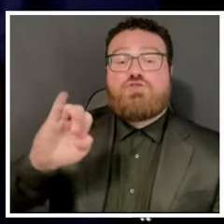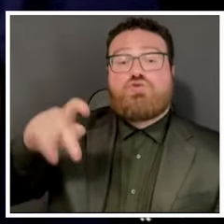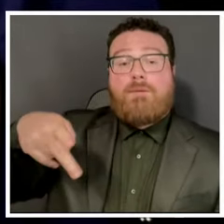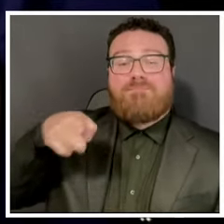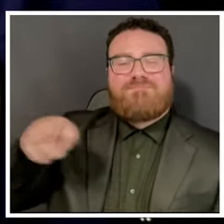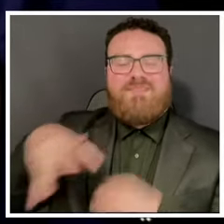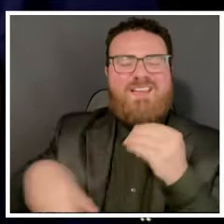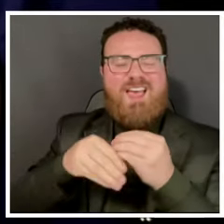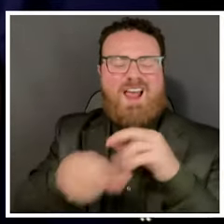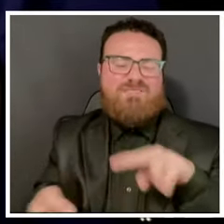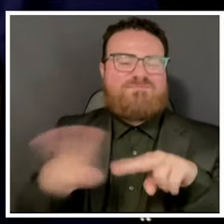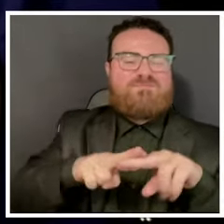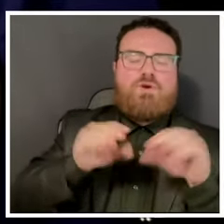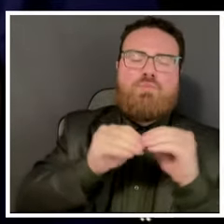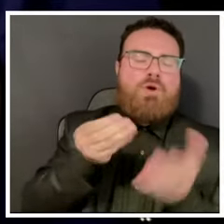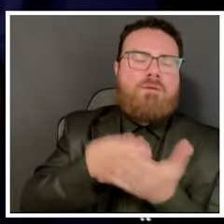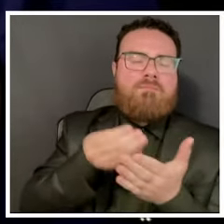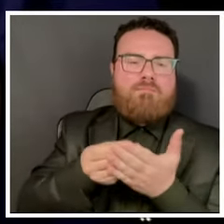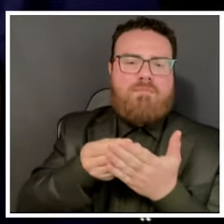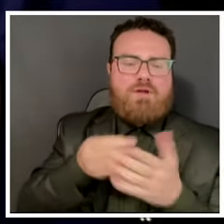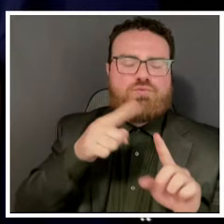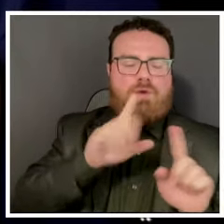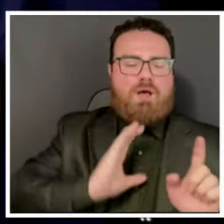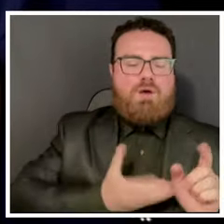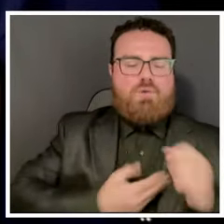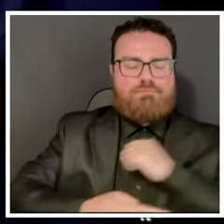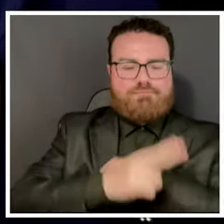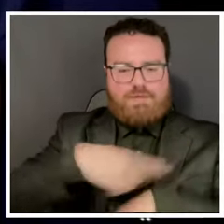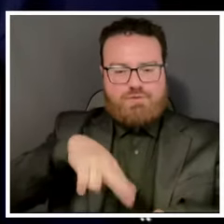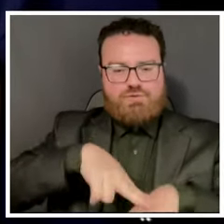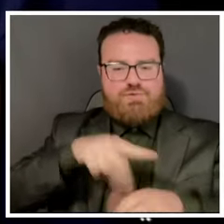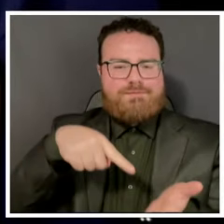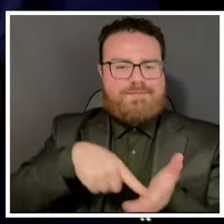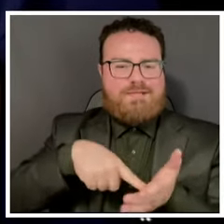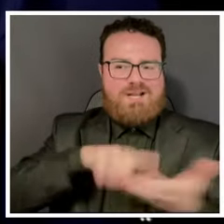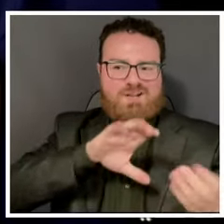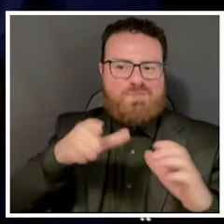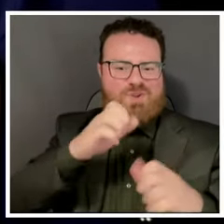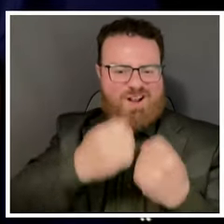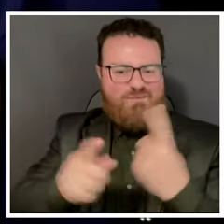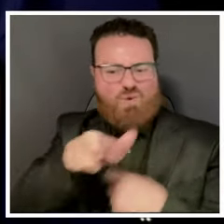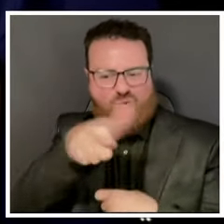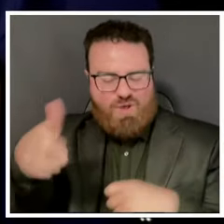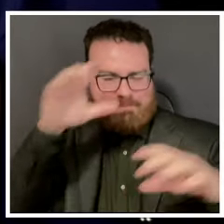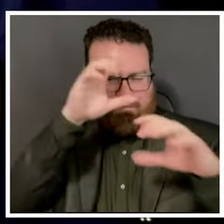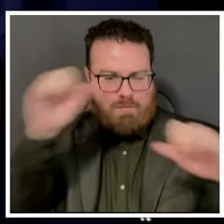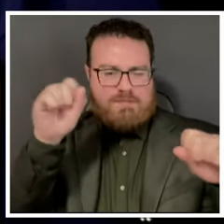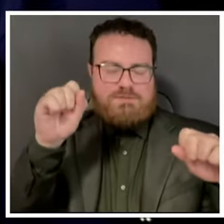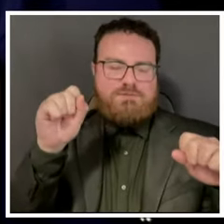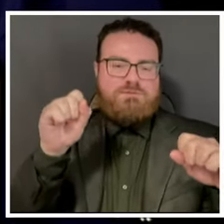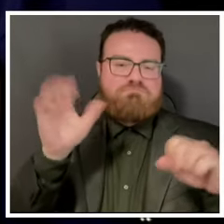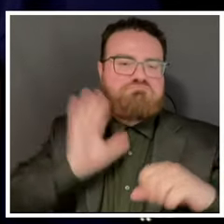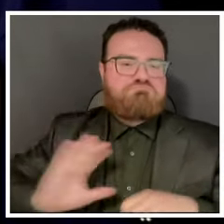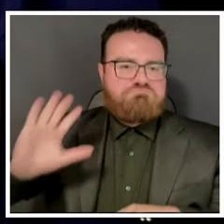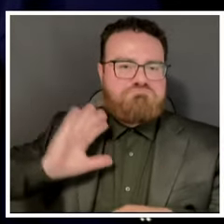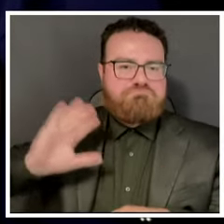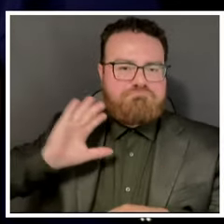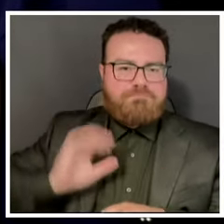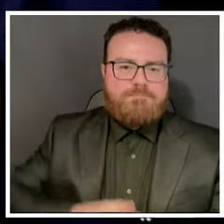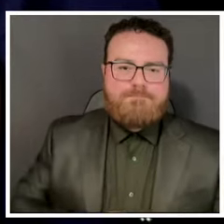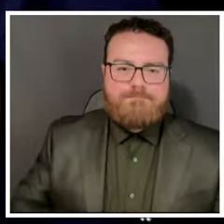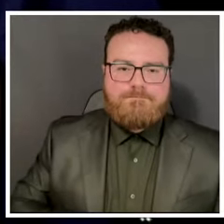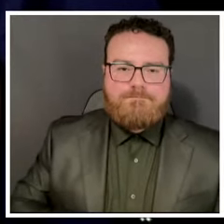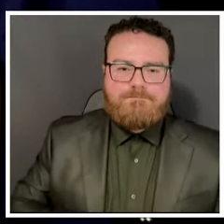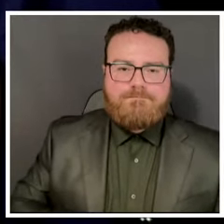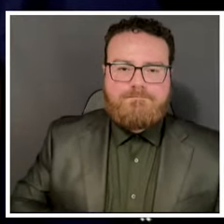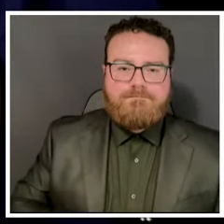debt than any president of the United States in a term in all of American history, more to the national debt. Meanwhile,